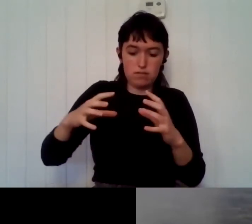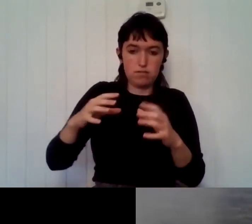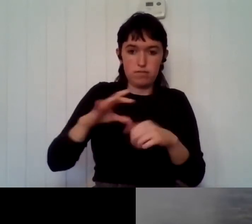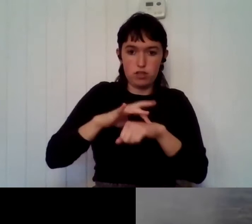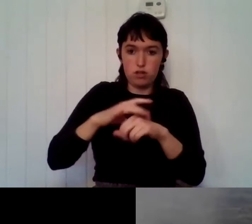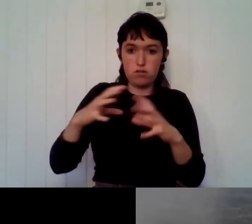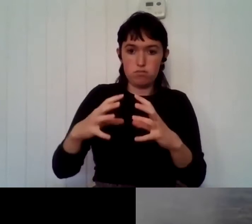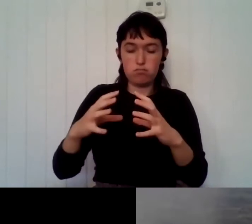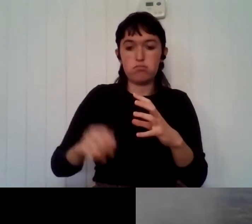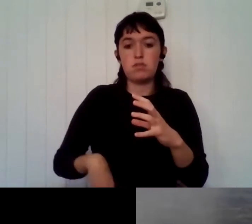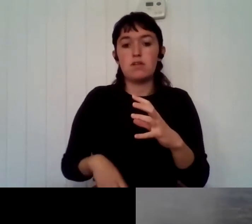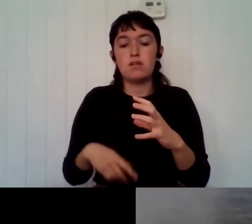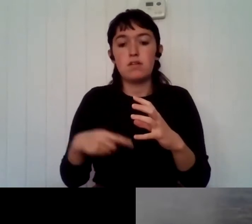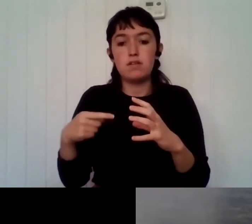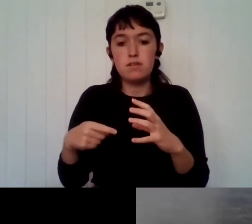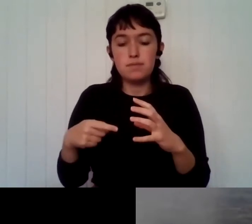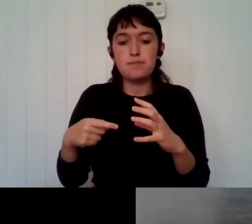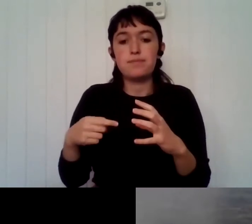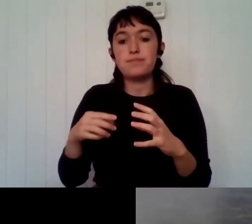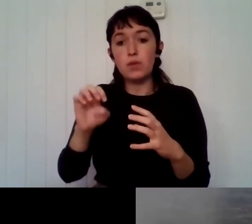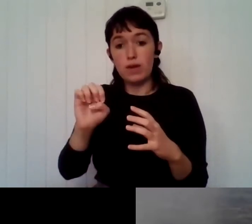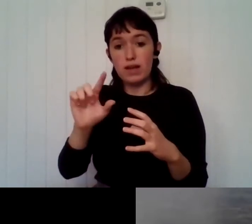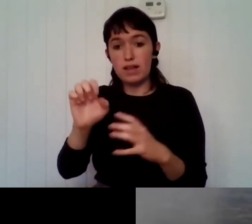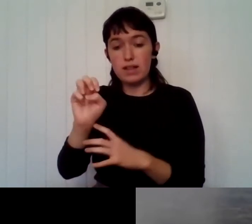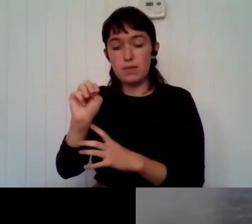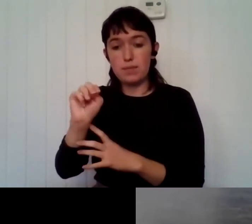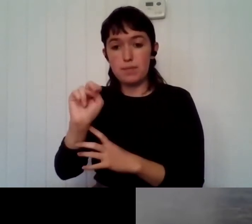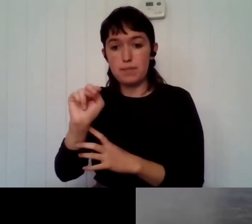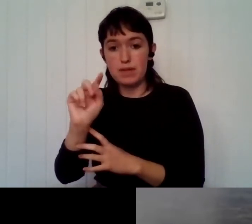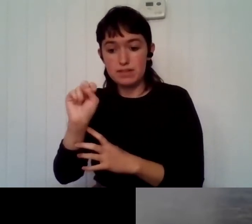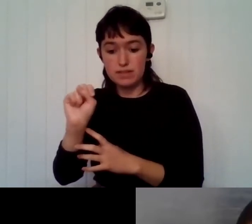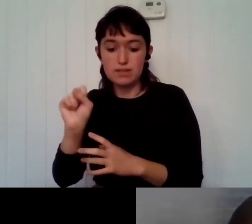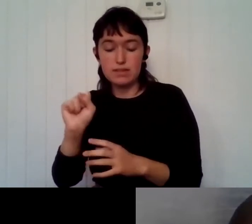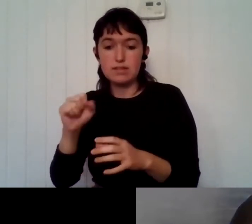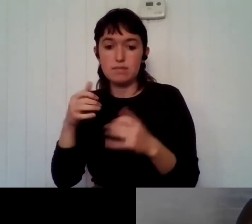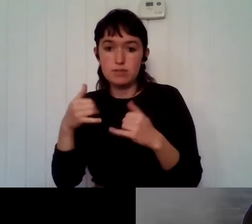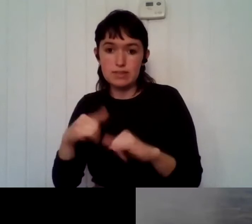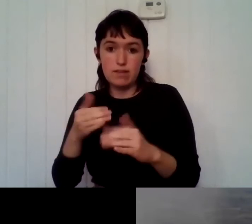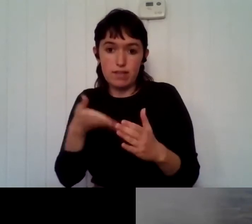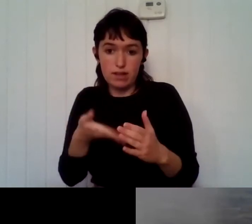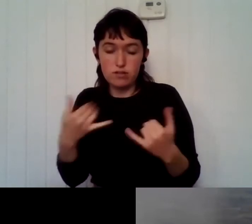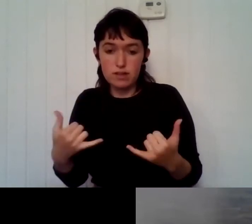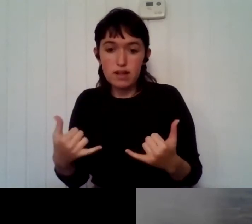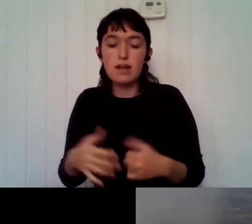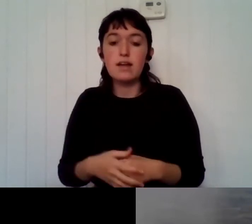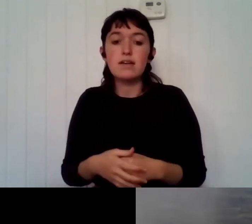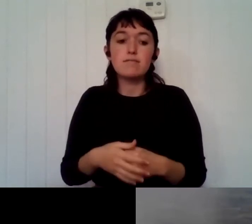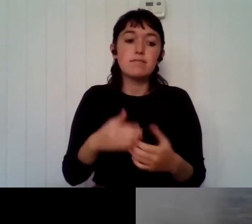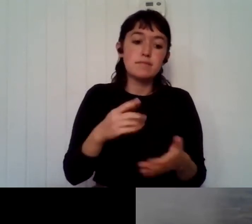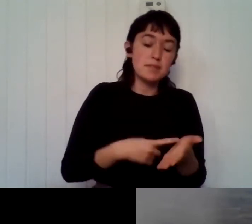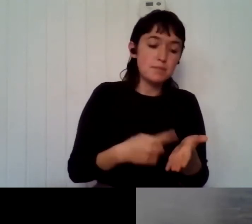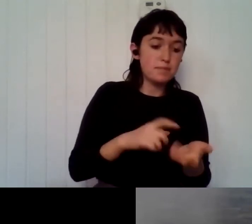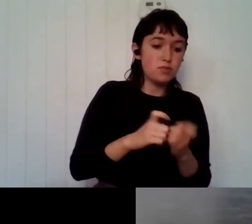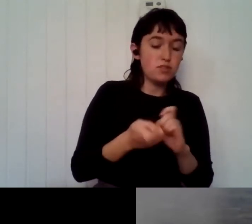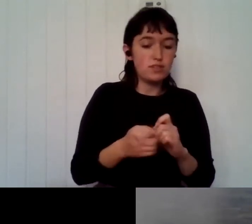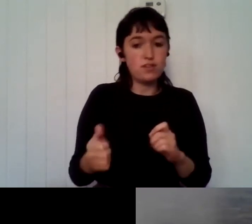are still decaying, and that means that there are some elements that are converting into other elements. But when they are doing that, they are